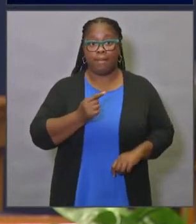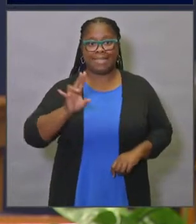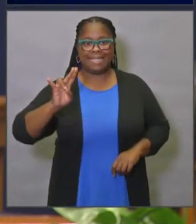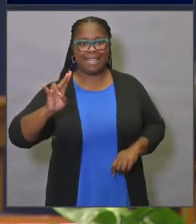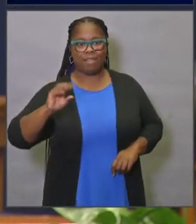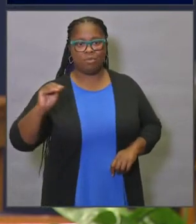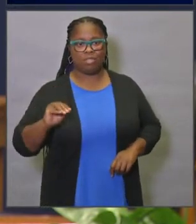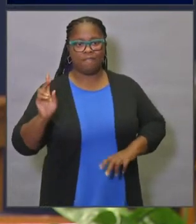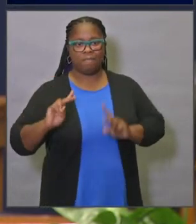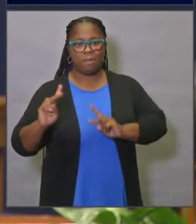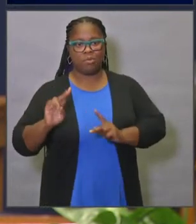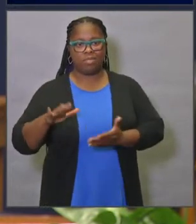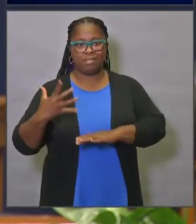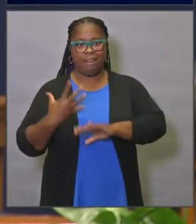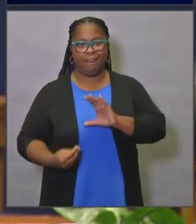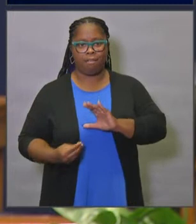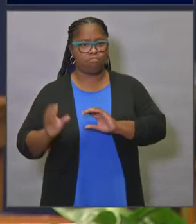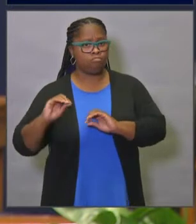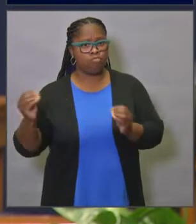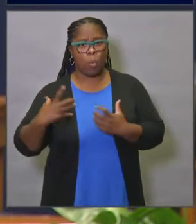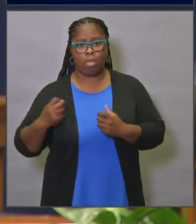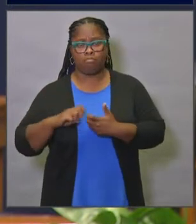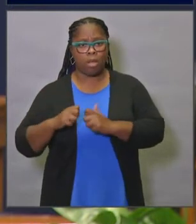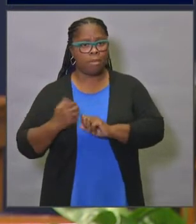underlying health condition. For the